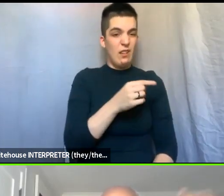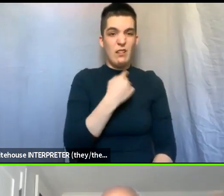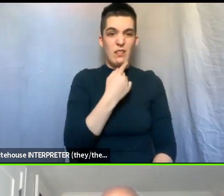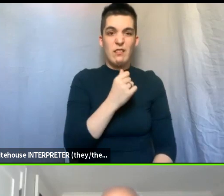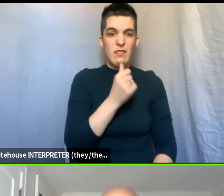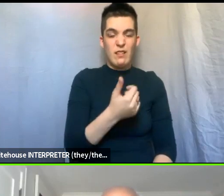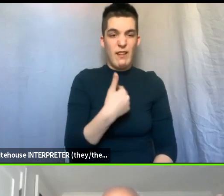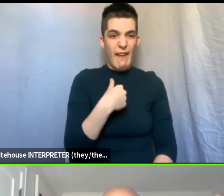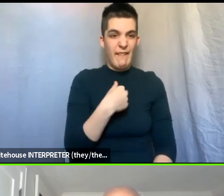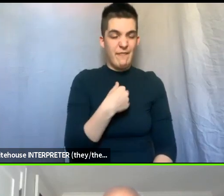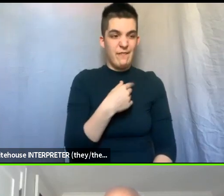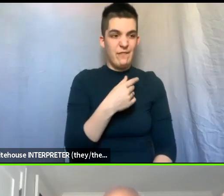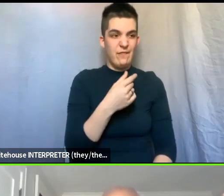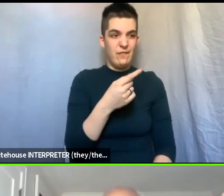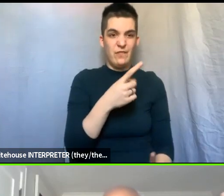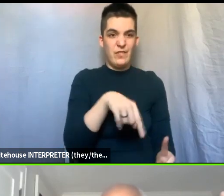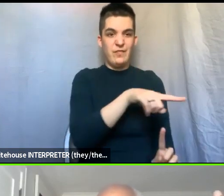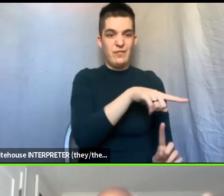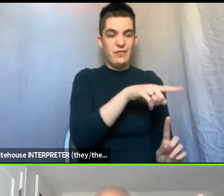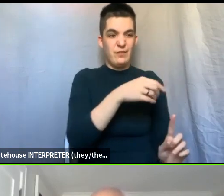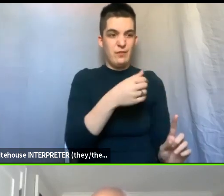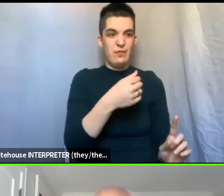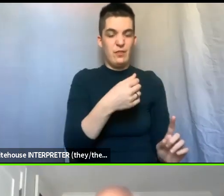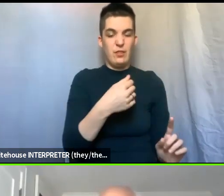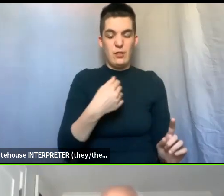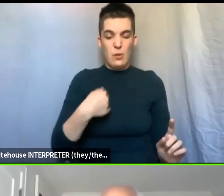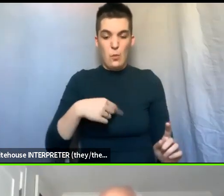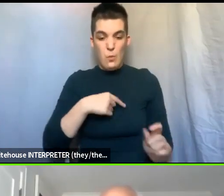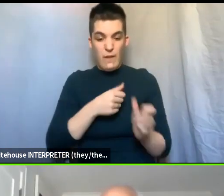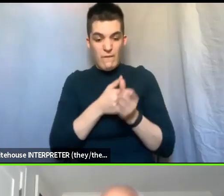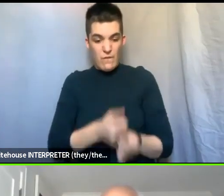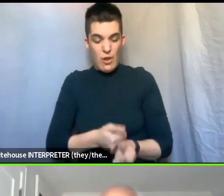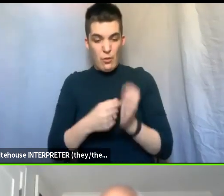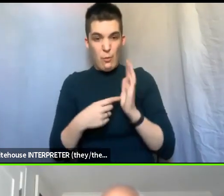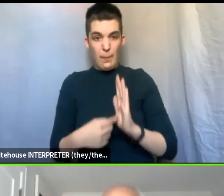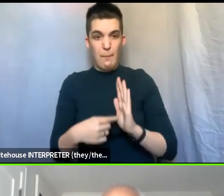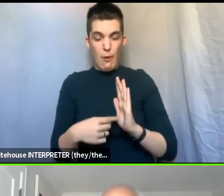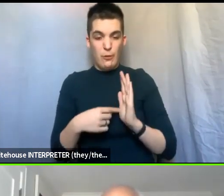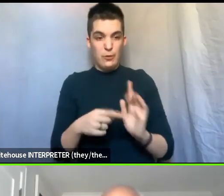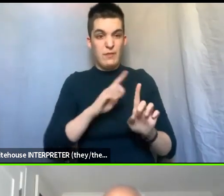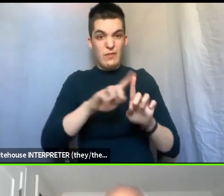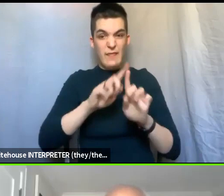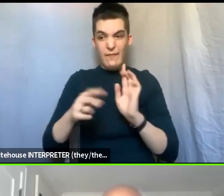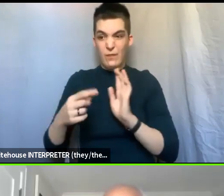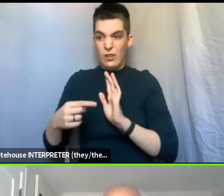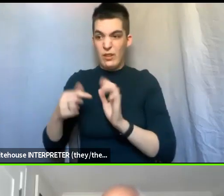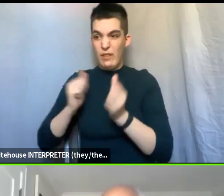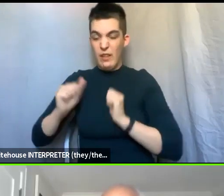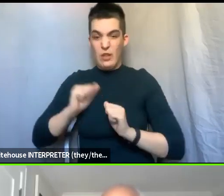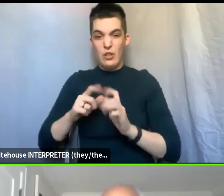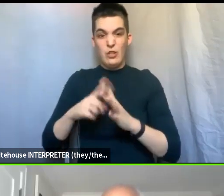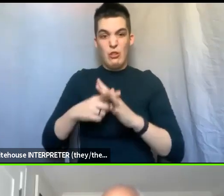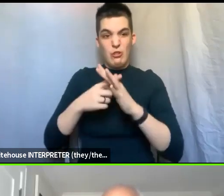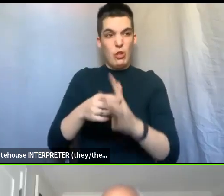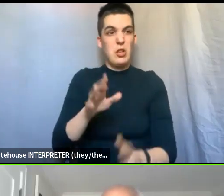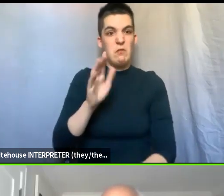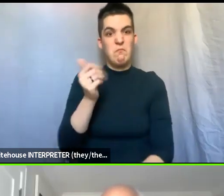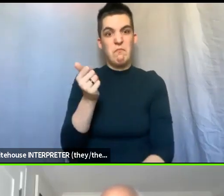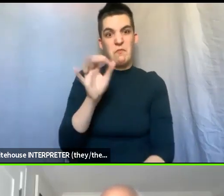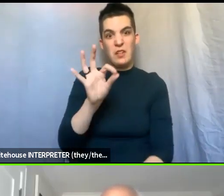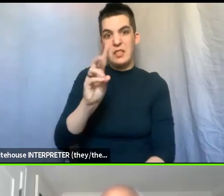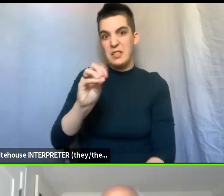models. You know, we follow the model of those theaters that were started in the 60s and 70s. They